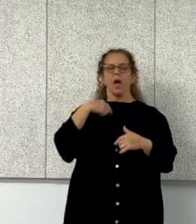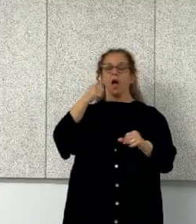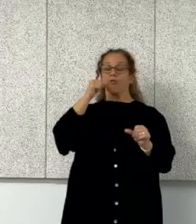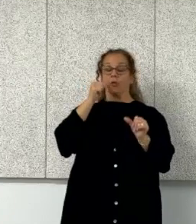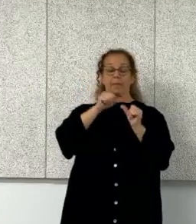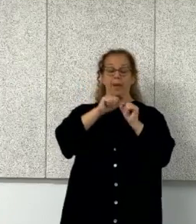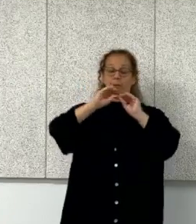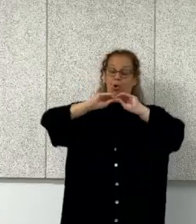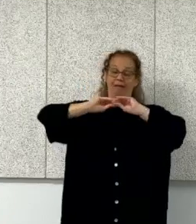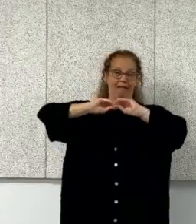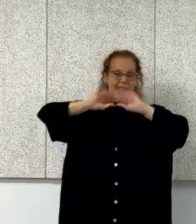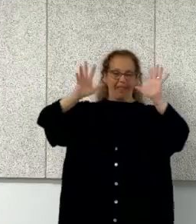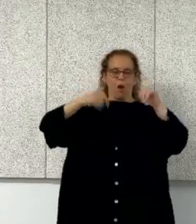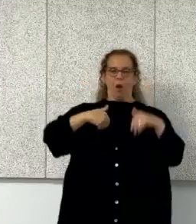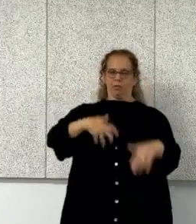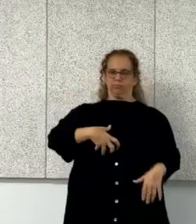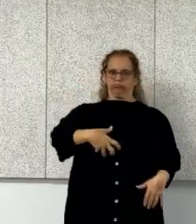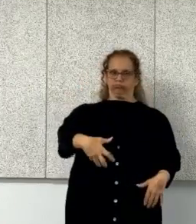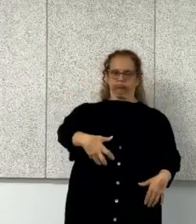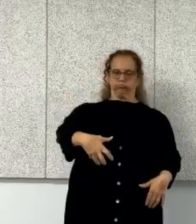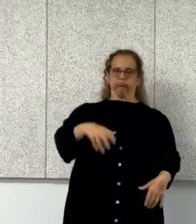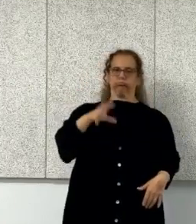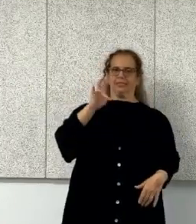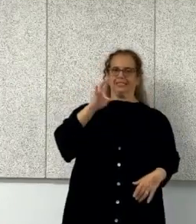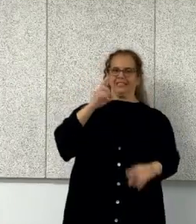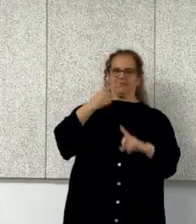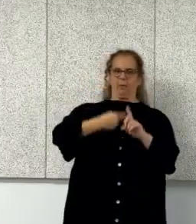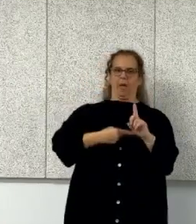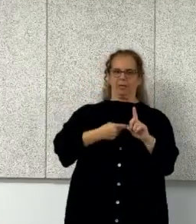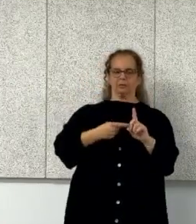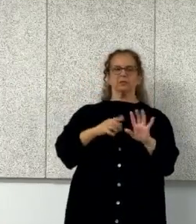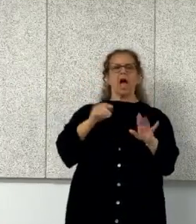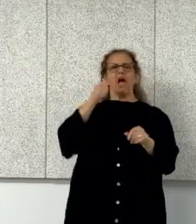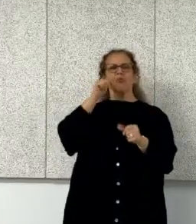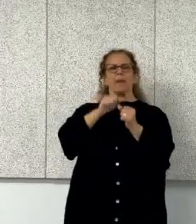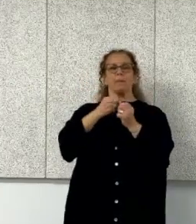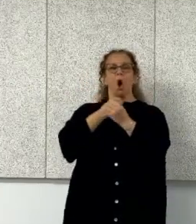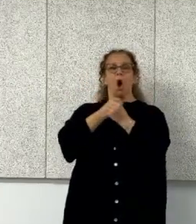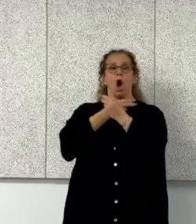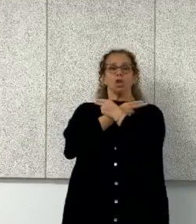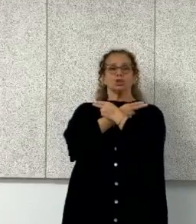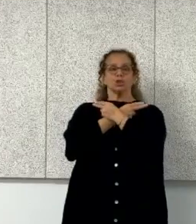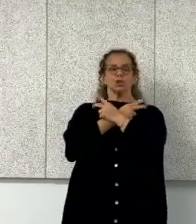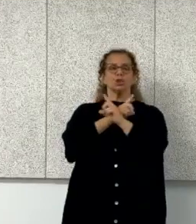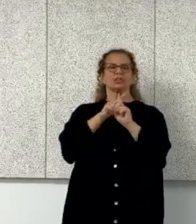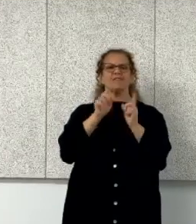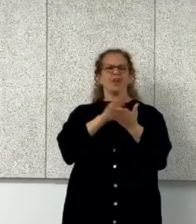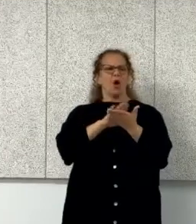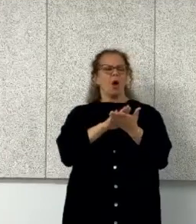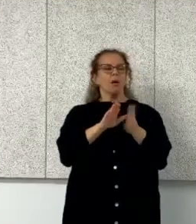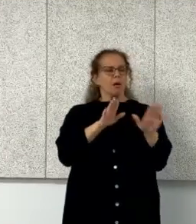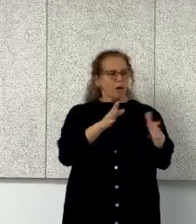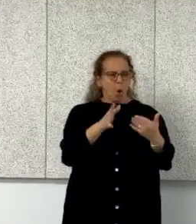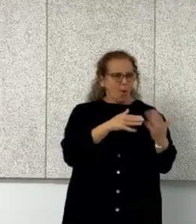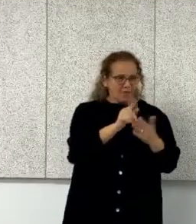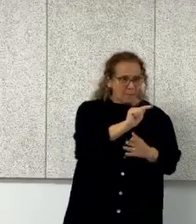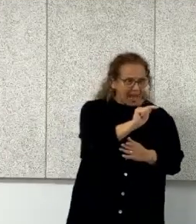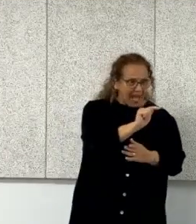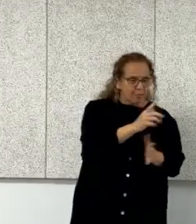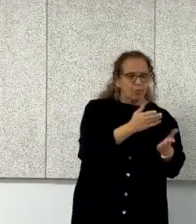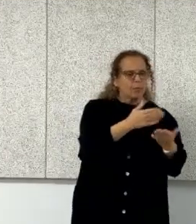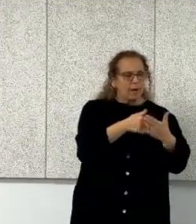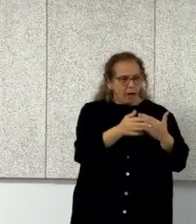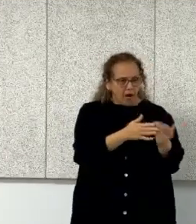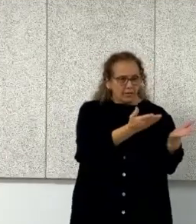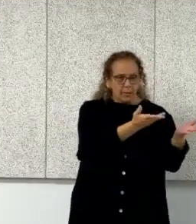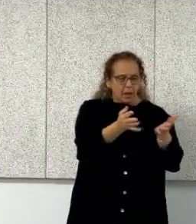I was 7.5 months pregnant, and those very, very kind ushers were like, whatever bathroom you need, like, move seats, whatever.